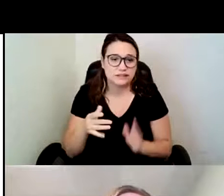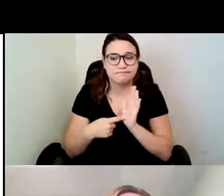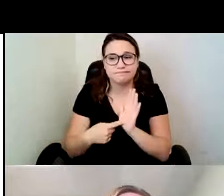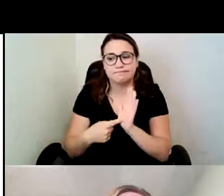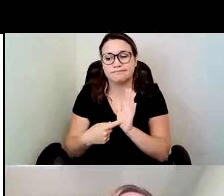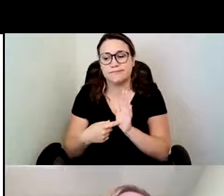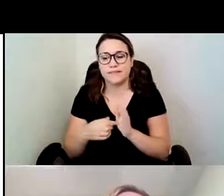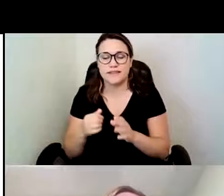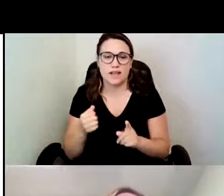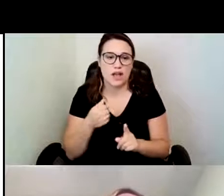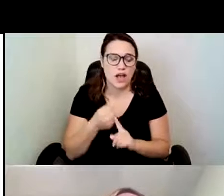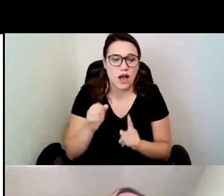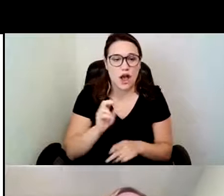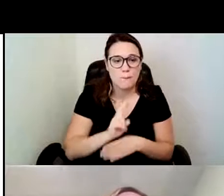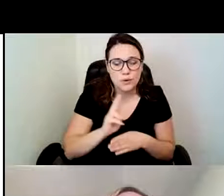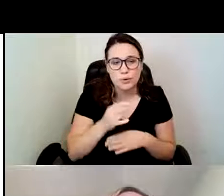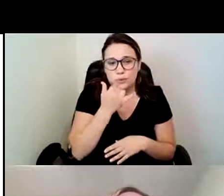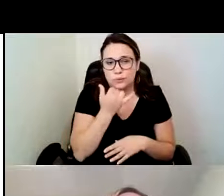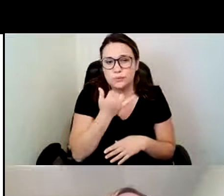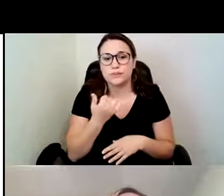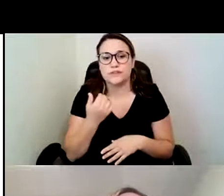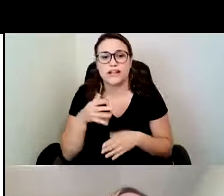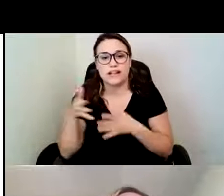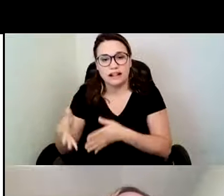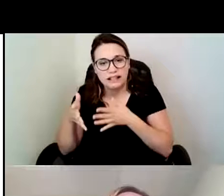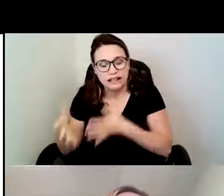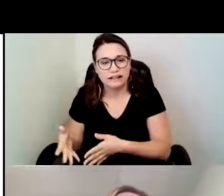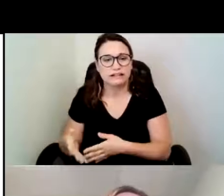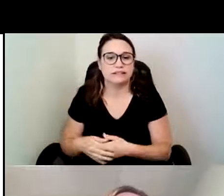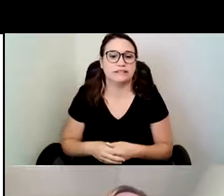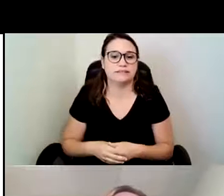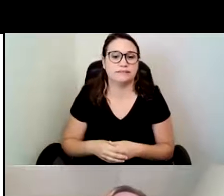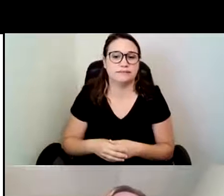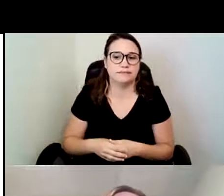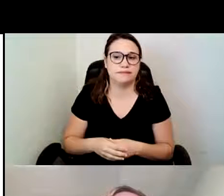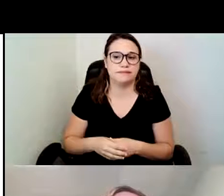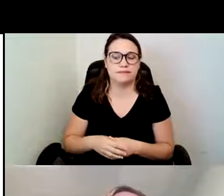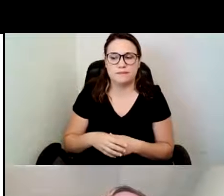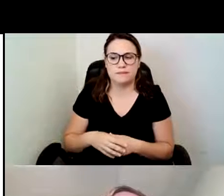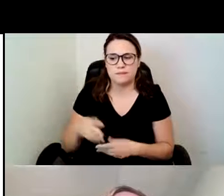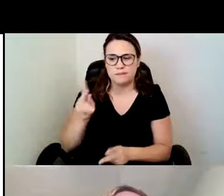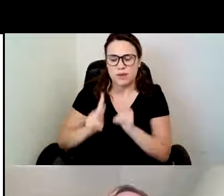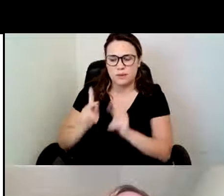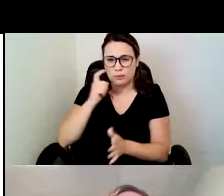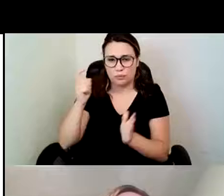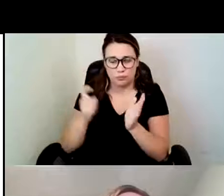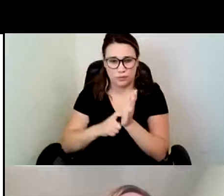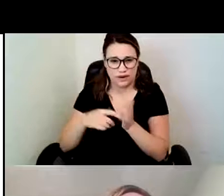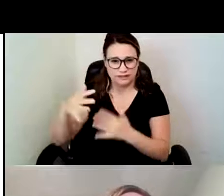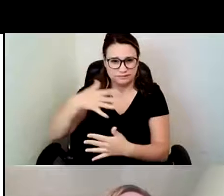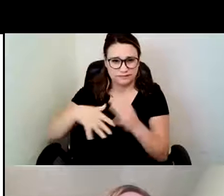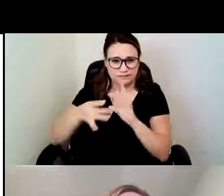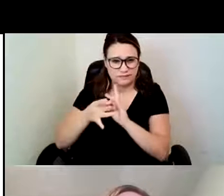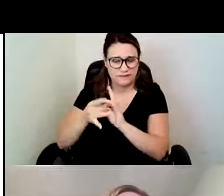neglect, parental mental health or substance abuse, those who witnessed interpersonal violence or experienced